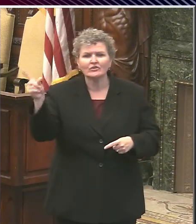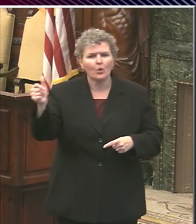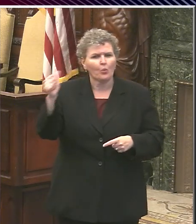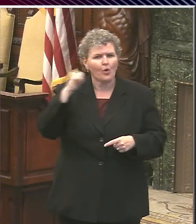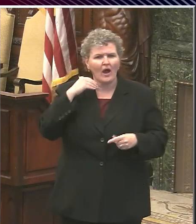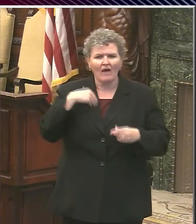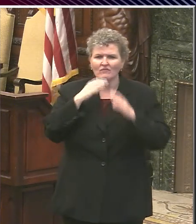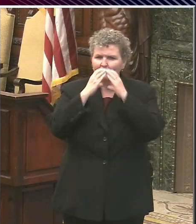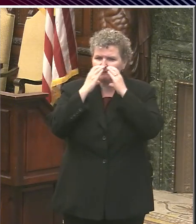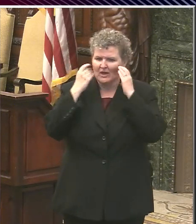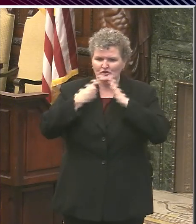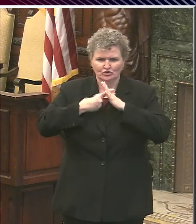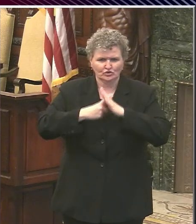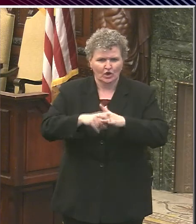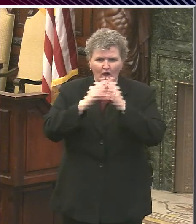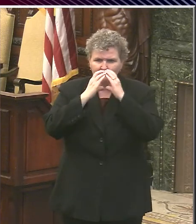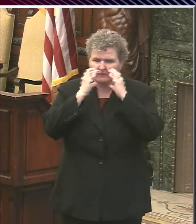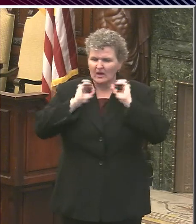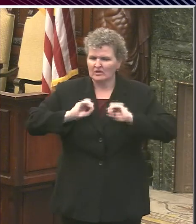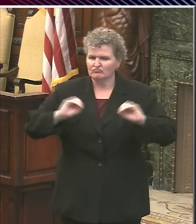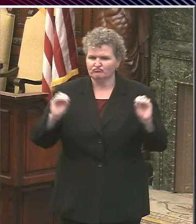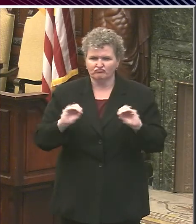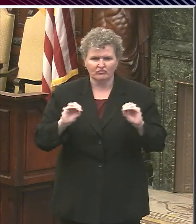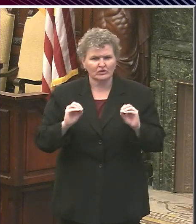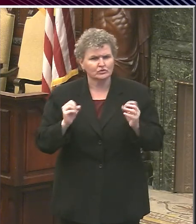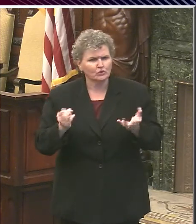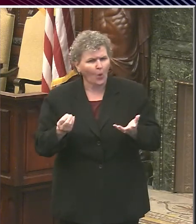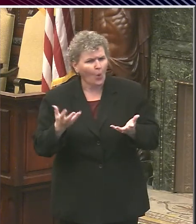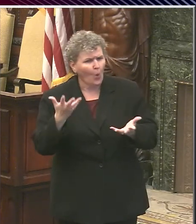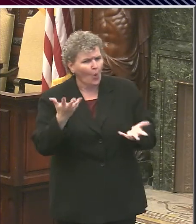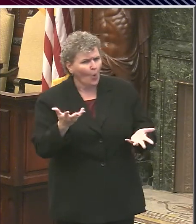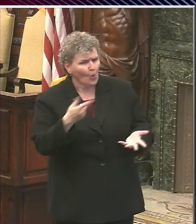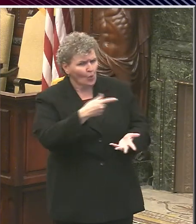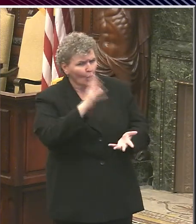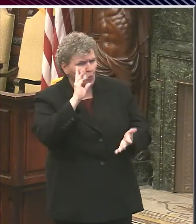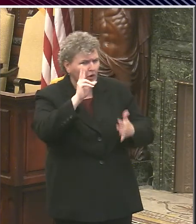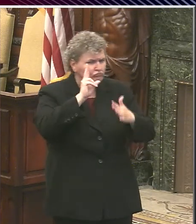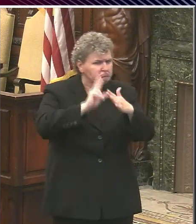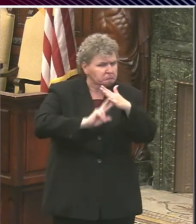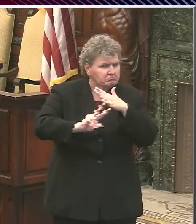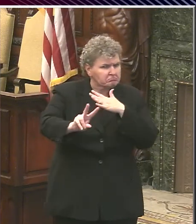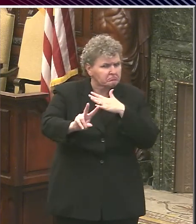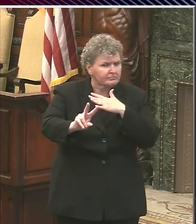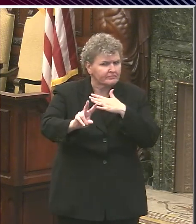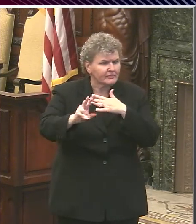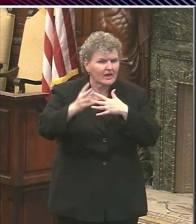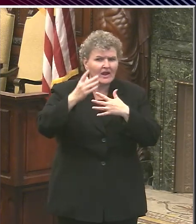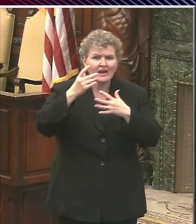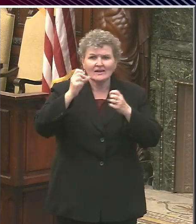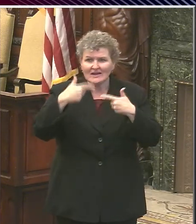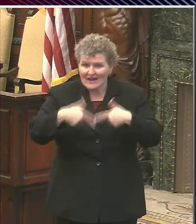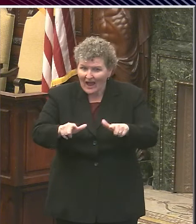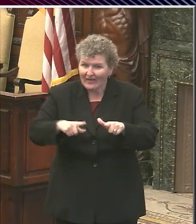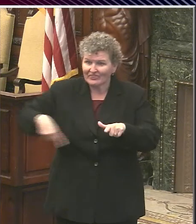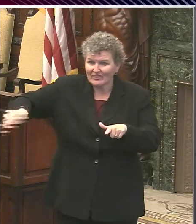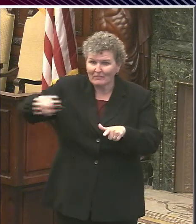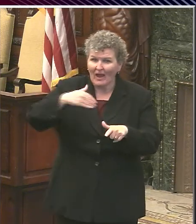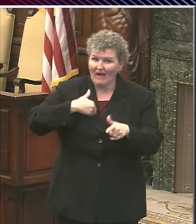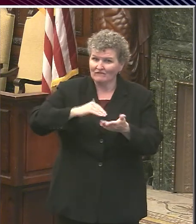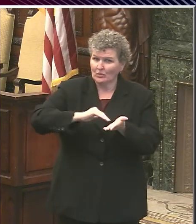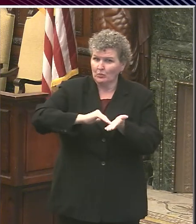the season. What are some of the factors that you'll be looking forward to if you were to give the green light to let them have fans later in the